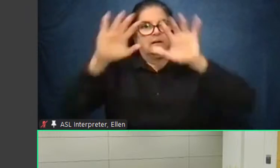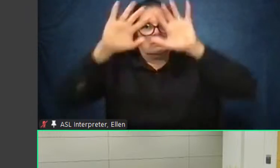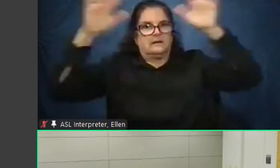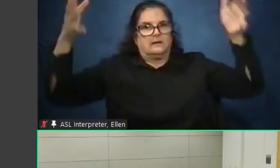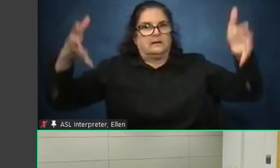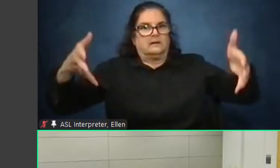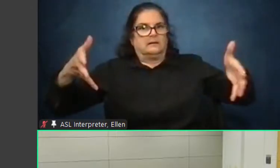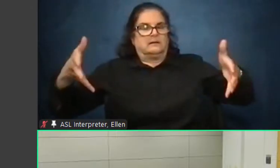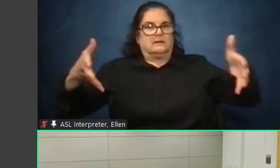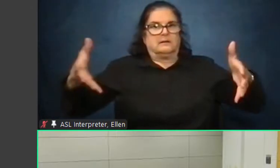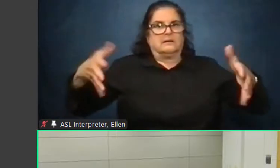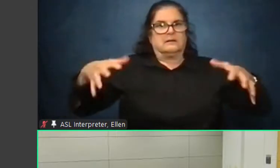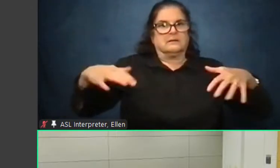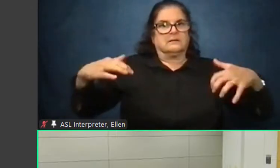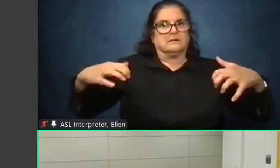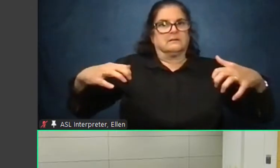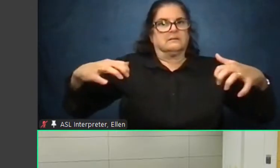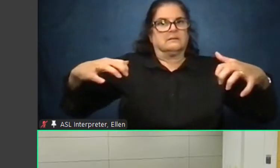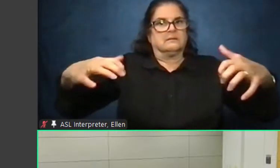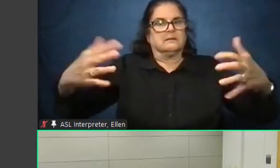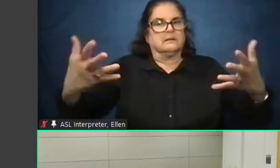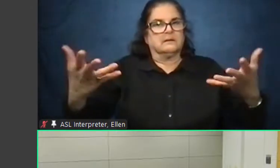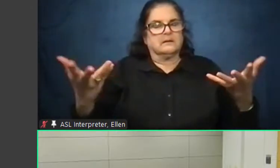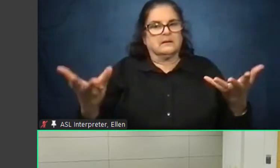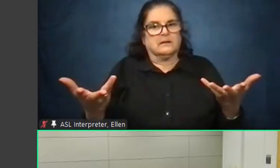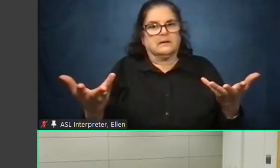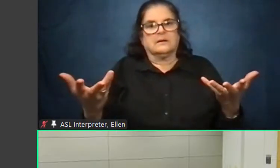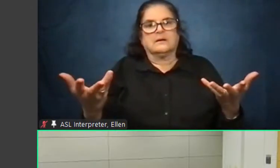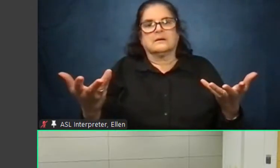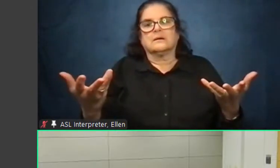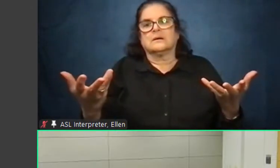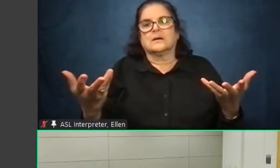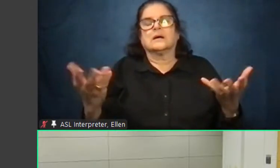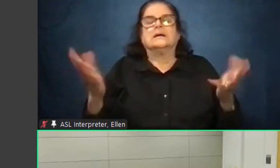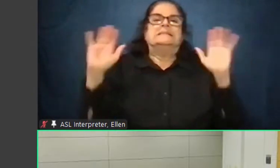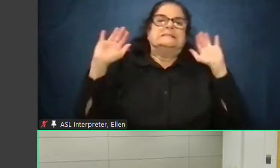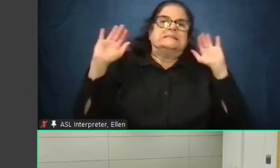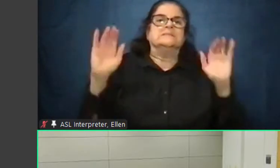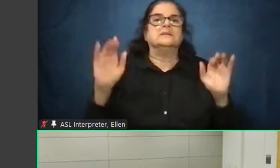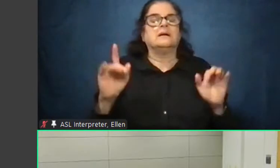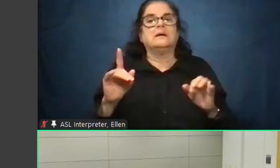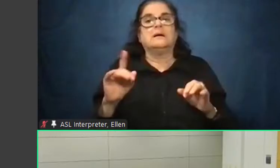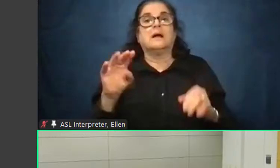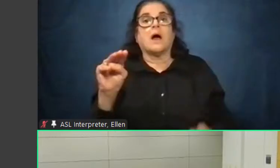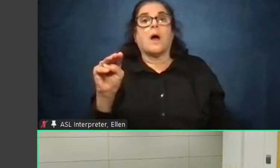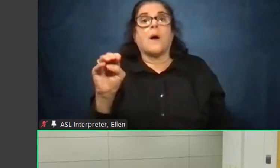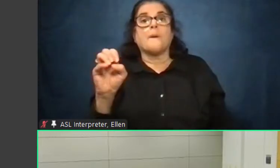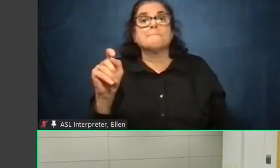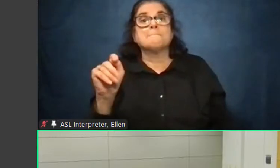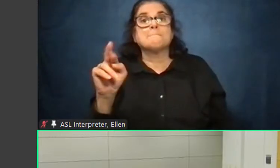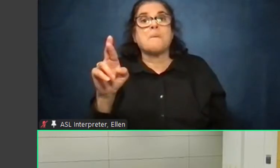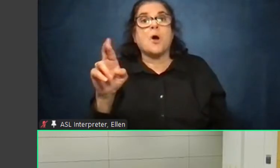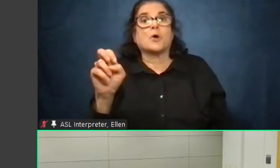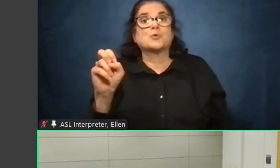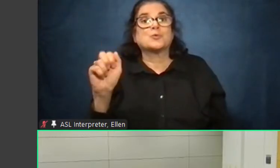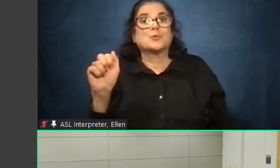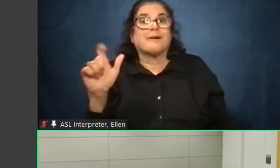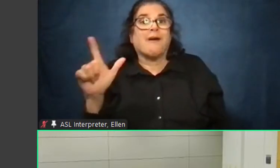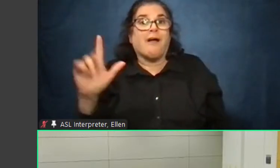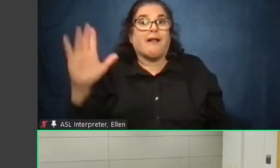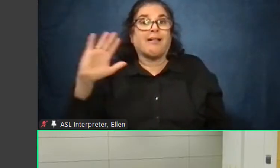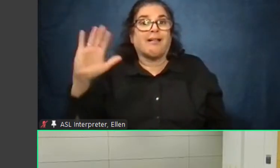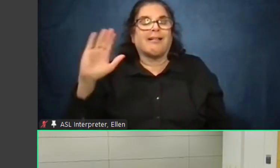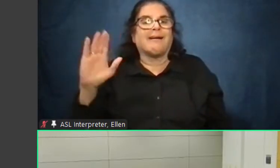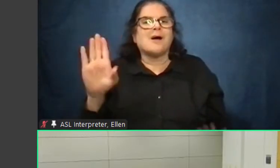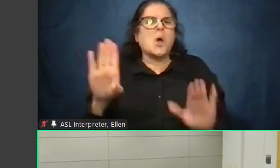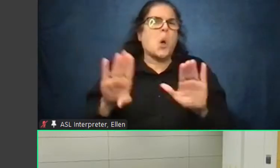point. The way, and I don't want to compare too much, but like being in Montreal not that long ago and comparing like just the